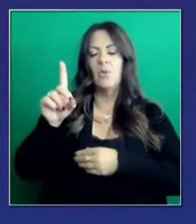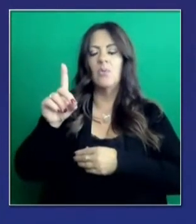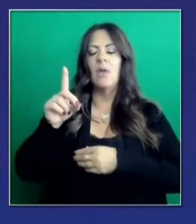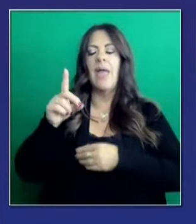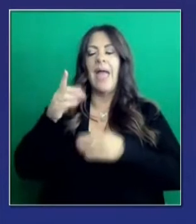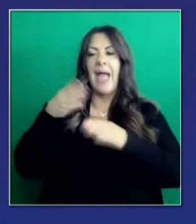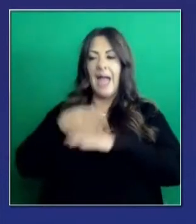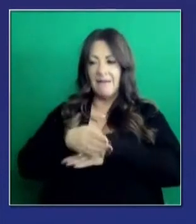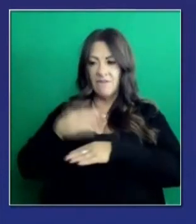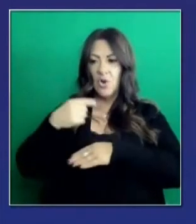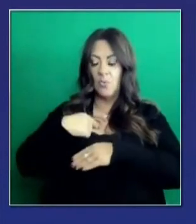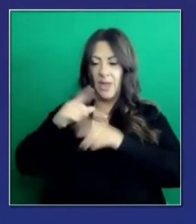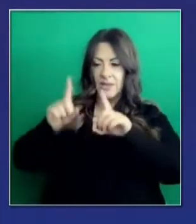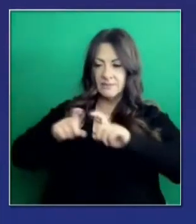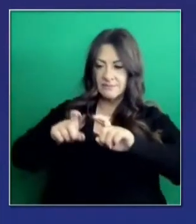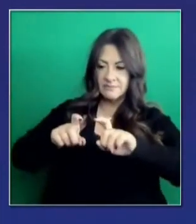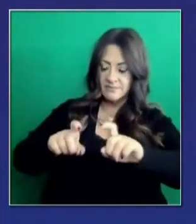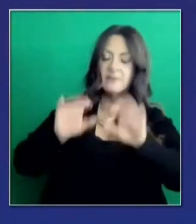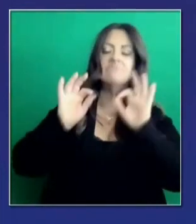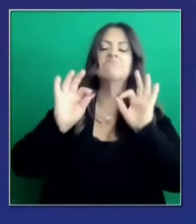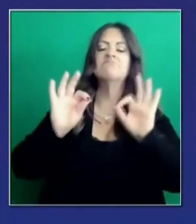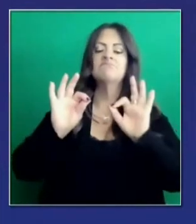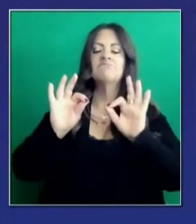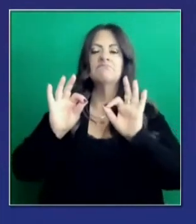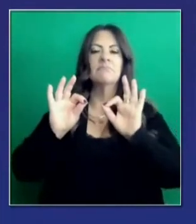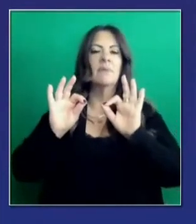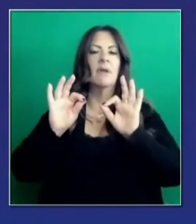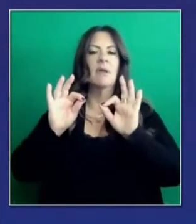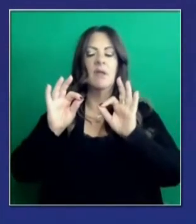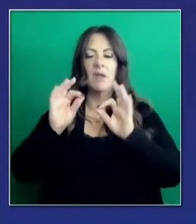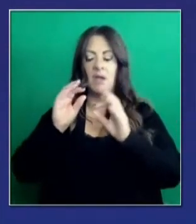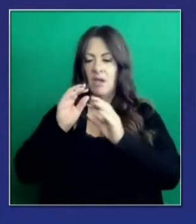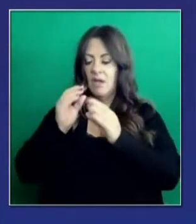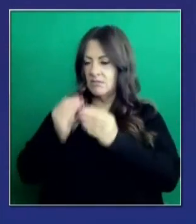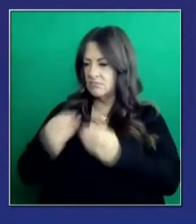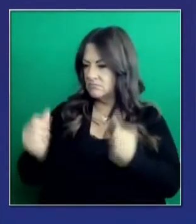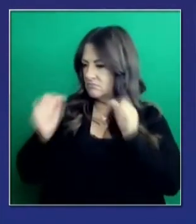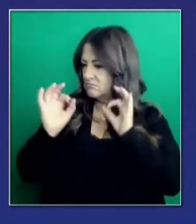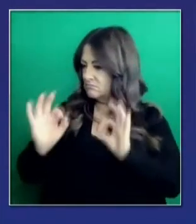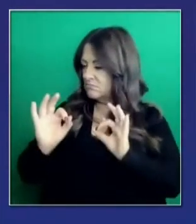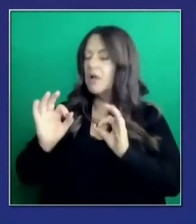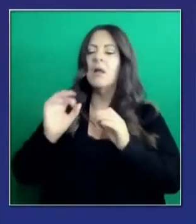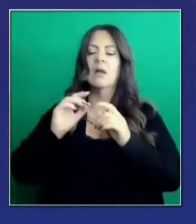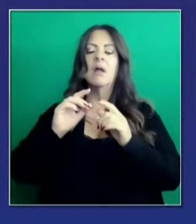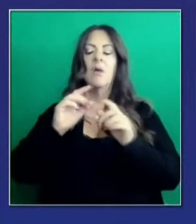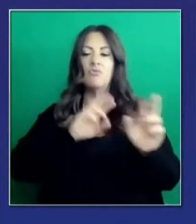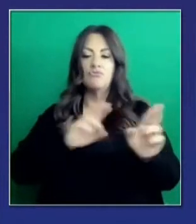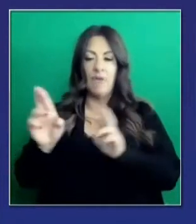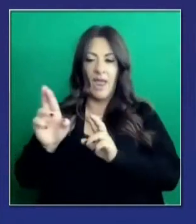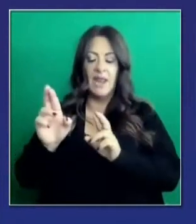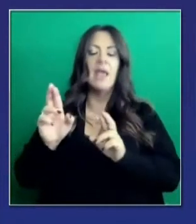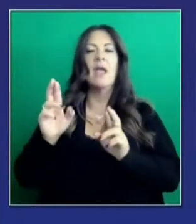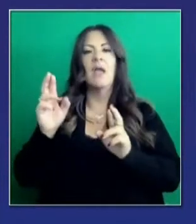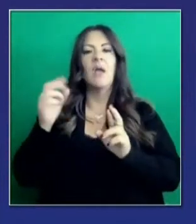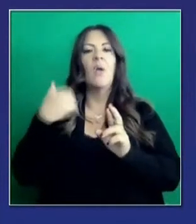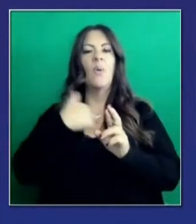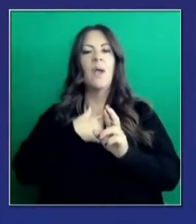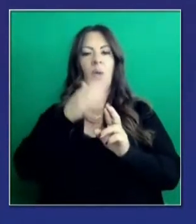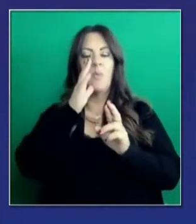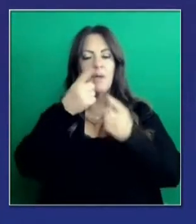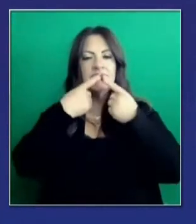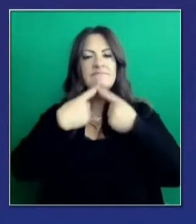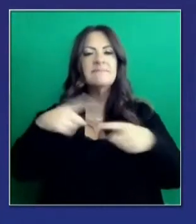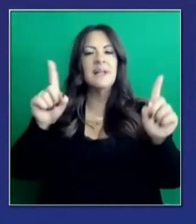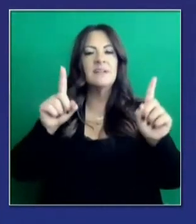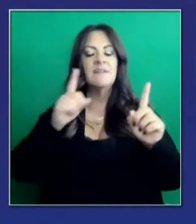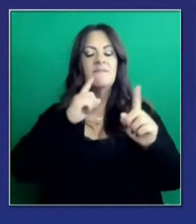these bells and whistles, the end-to-end issues, and we make sure that we're really ready, 40 million people, to